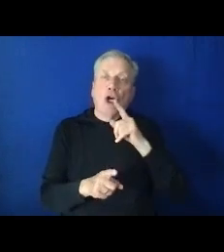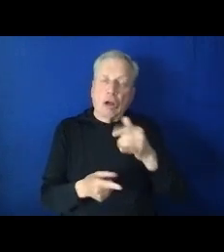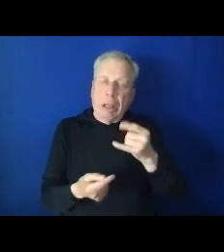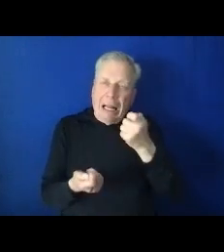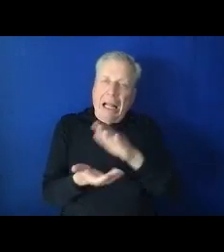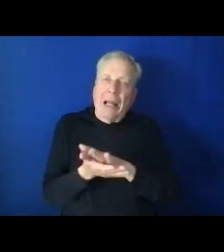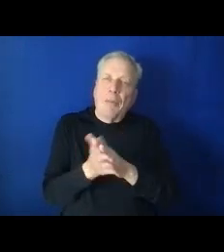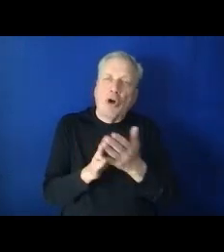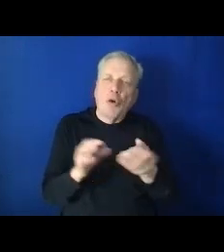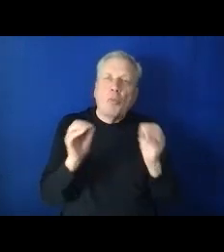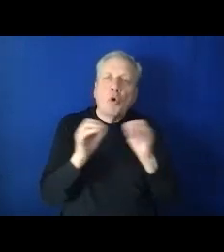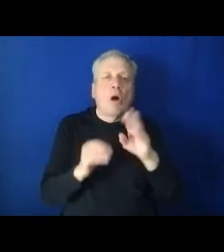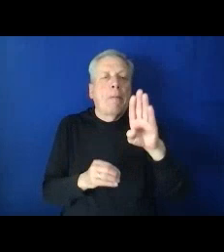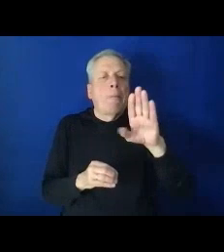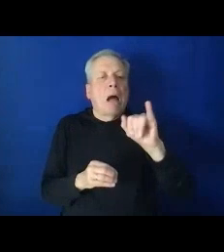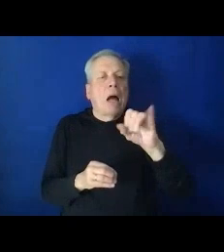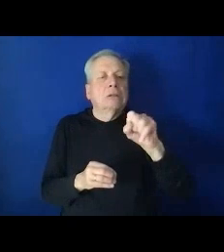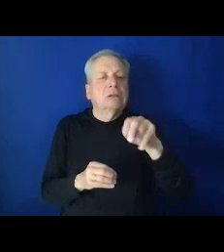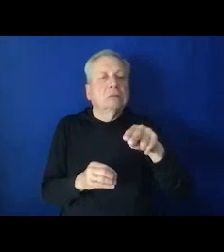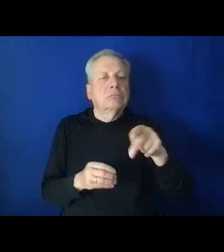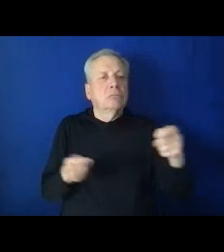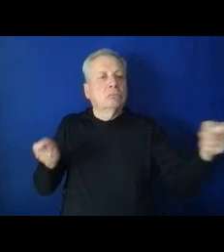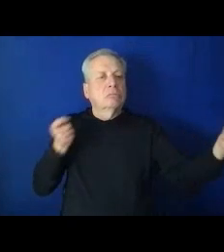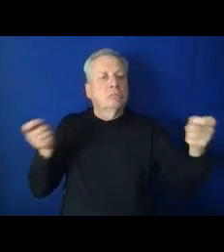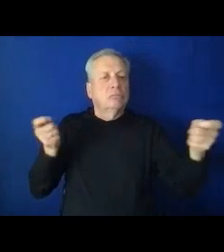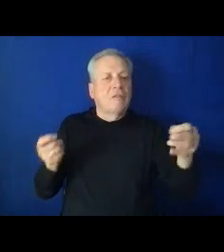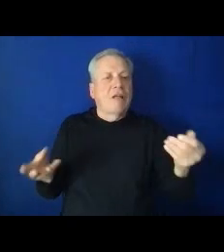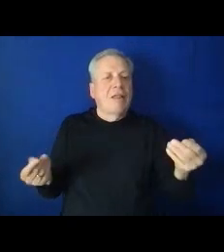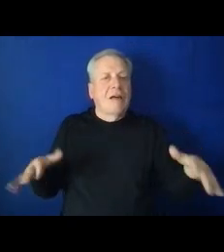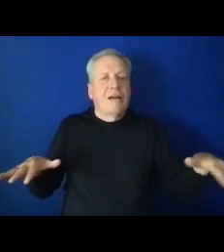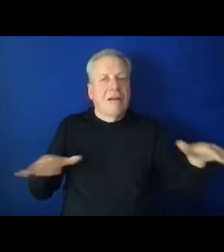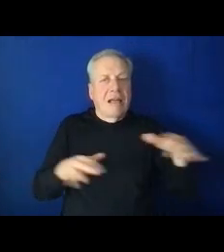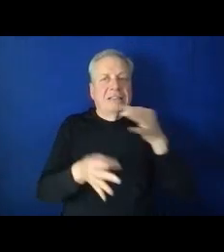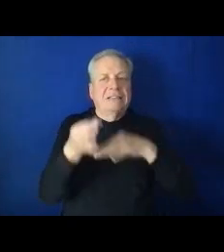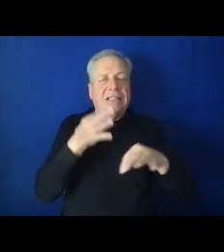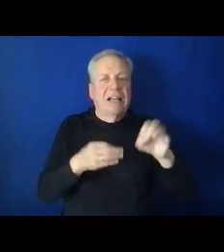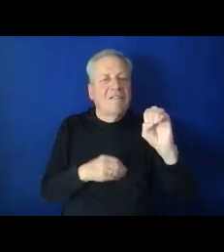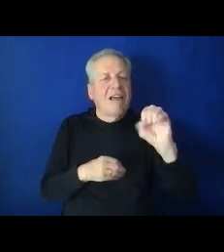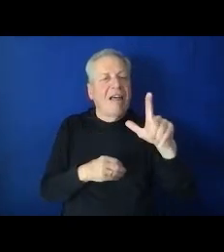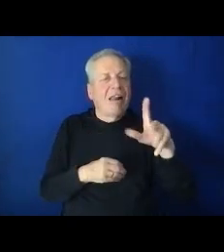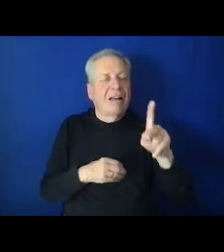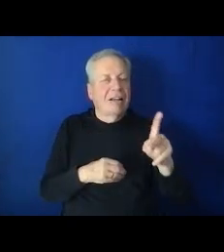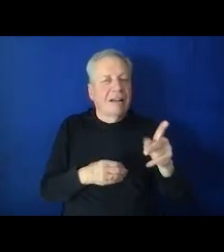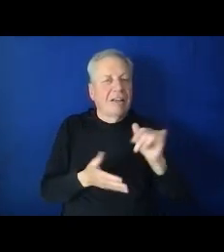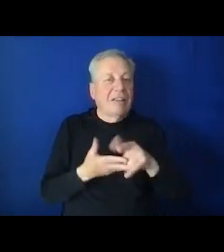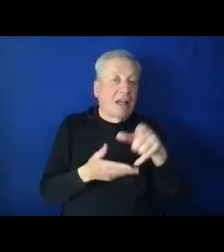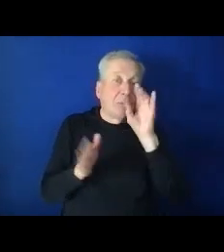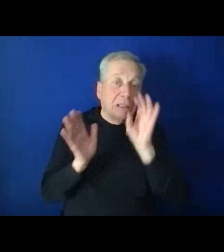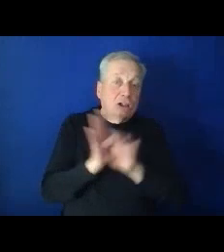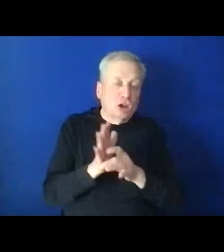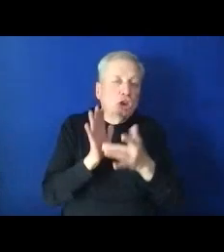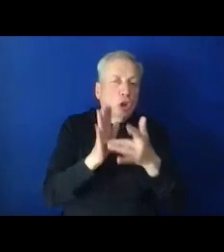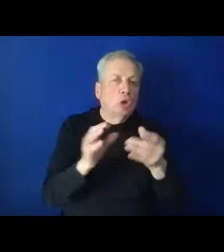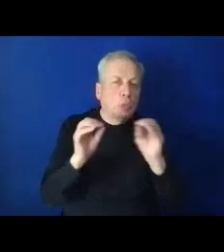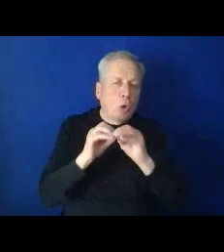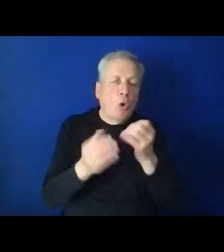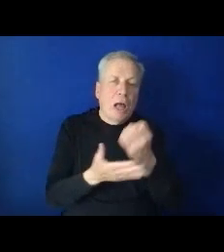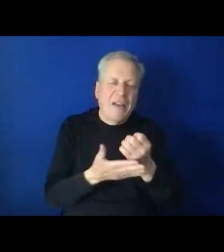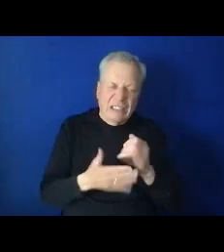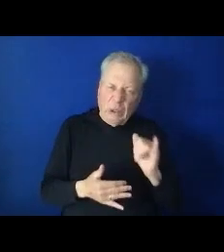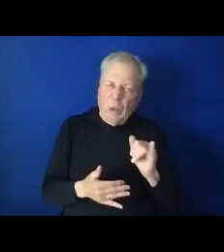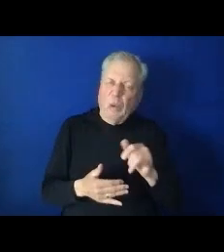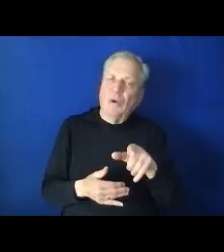of a bison-dominated landscape rather than elk-dominated landscape. And this graphic gives more evidence to that in